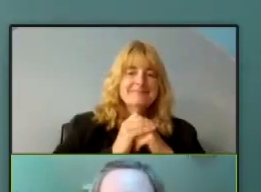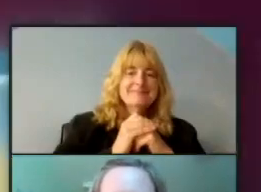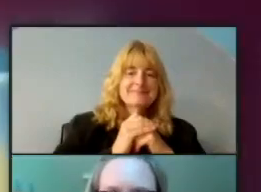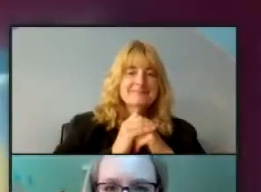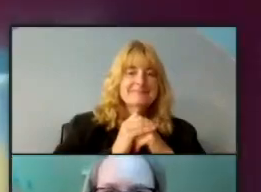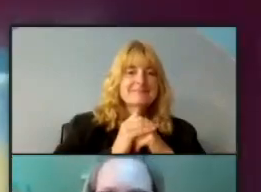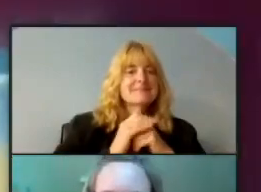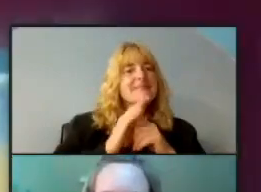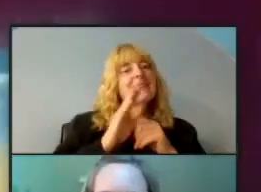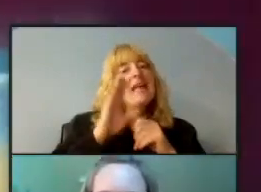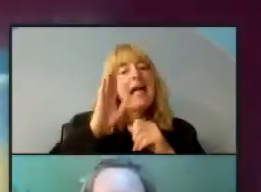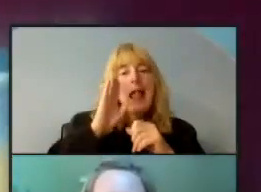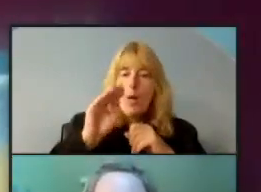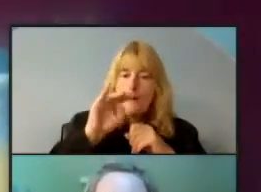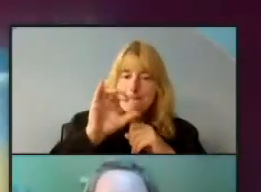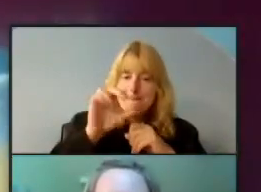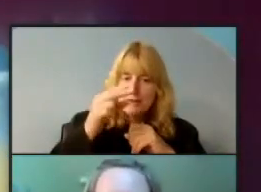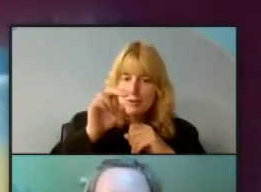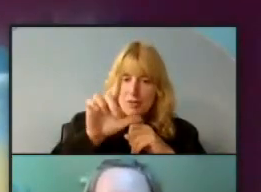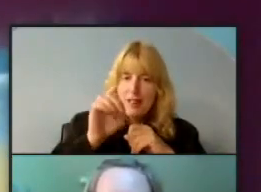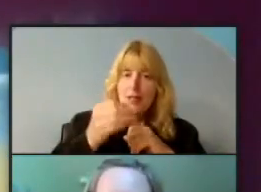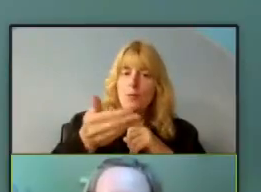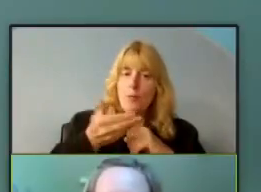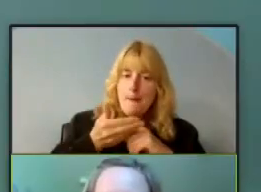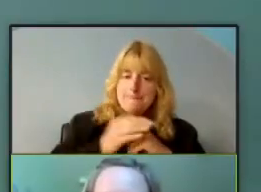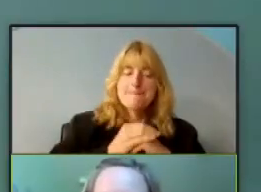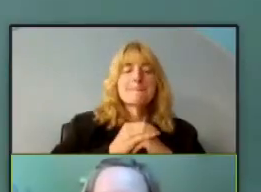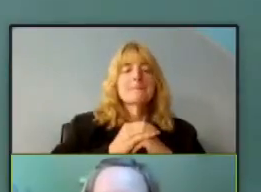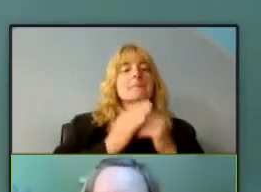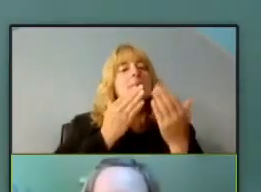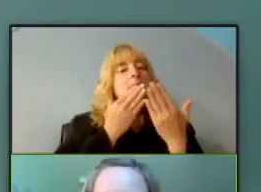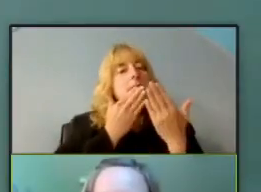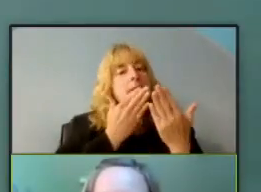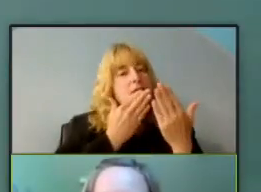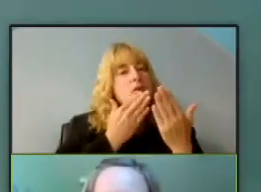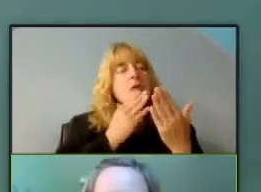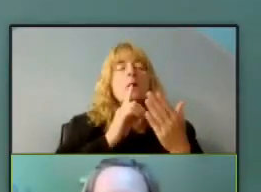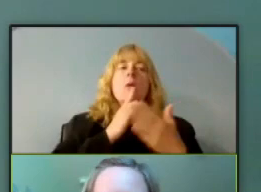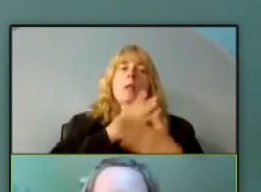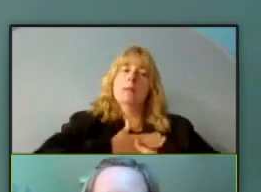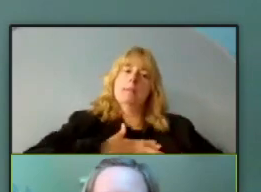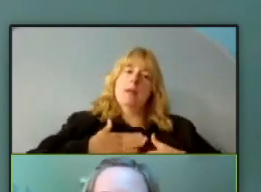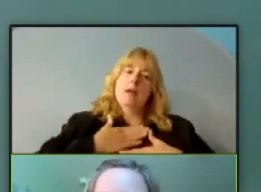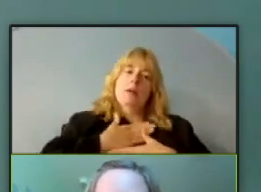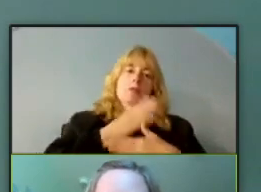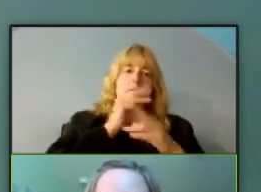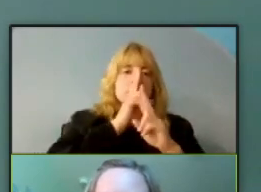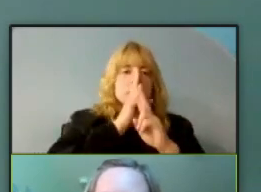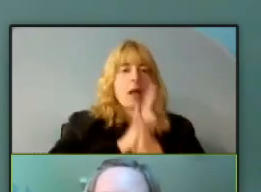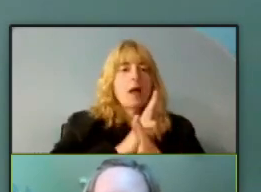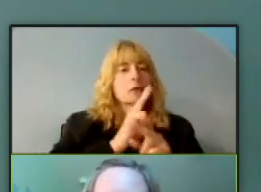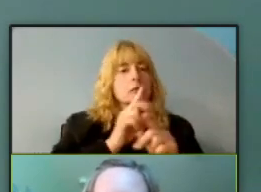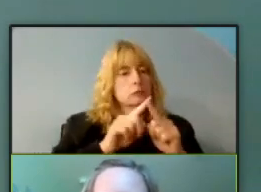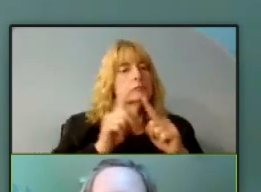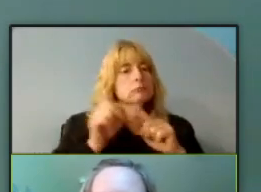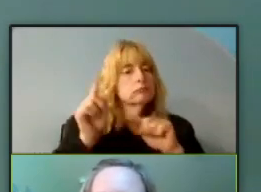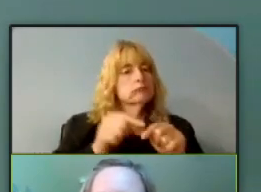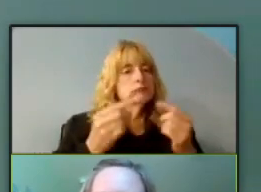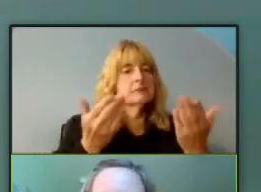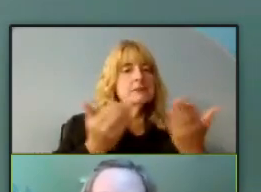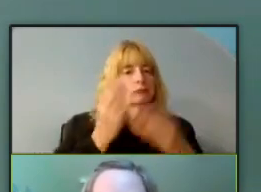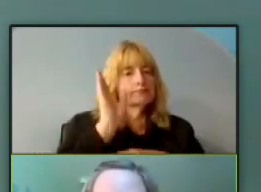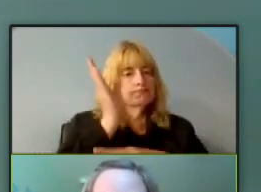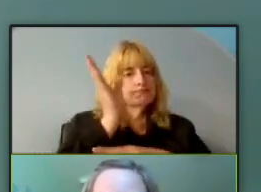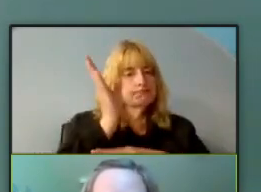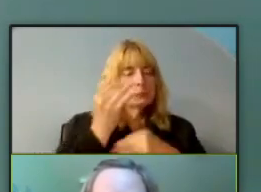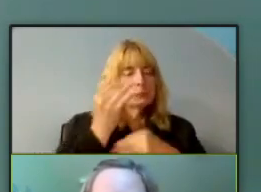Hello, Michelle, and welcome. Thank you so much. It's such a pleasure and an honor to be here today. I wanted to